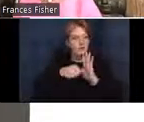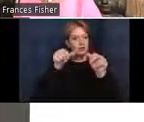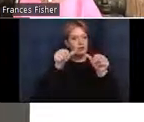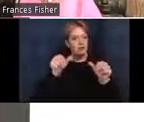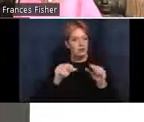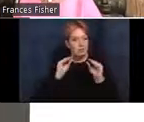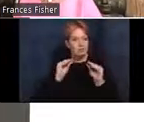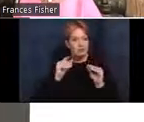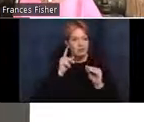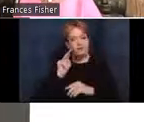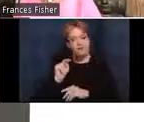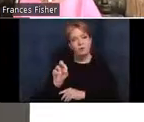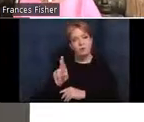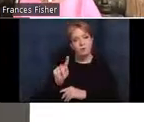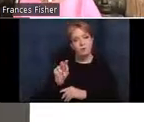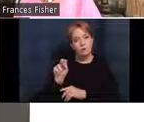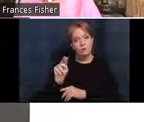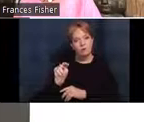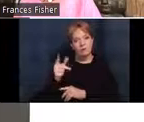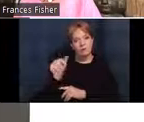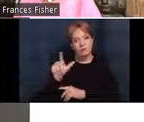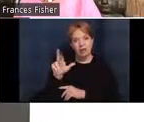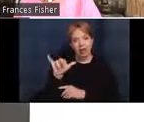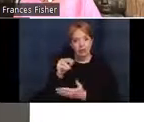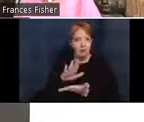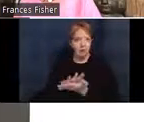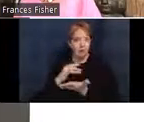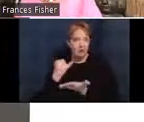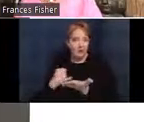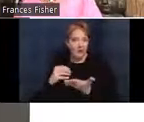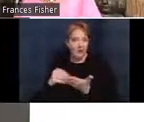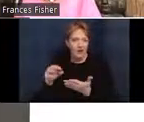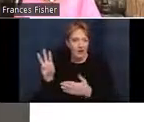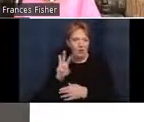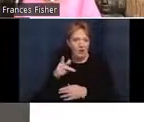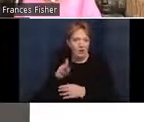Norton Gallery and School of Art in West Palm Beach, Florida, starting in early